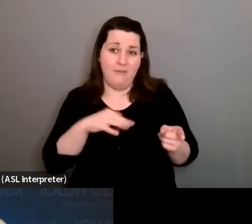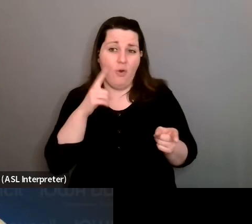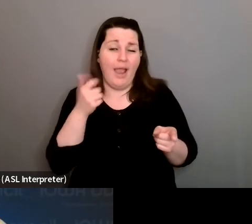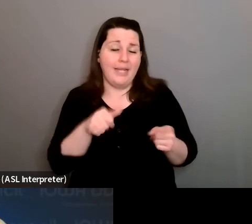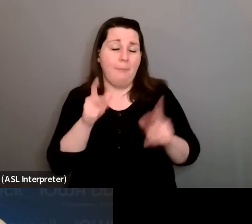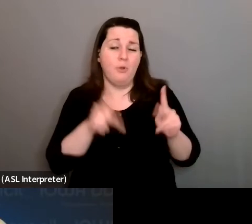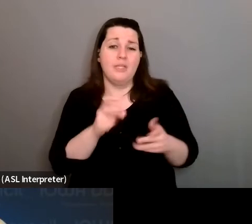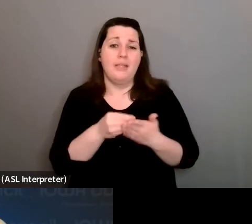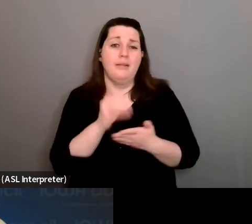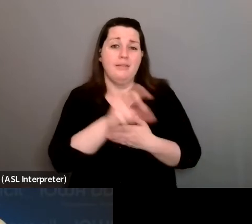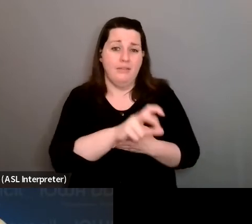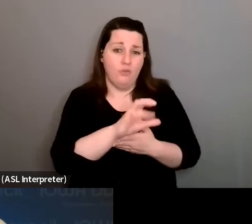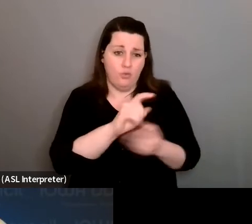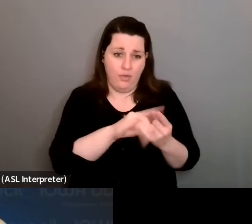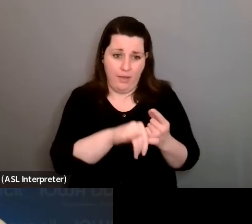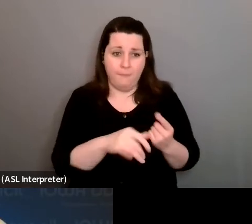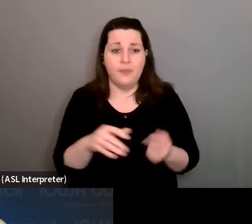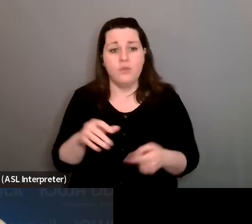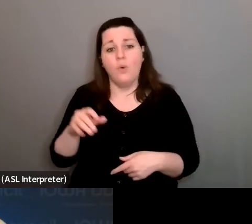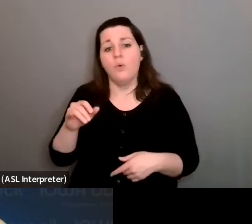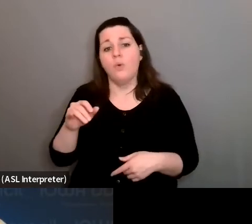Iowa tax deduction amount is